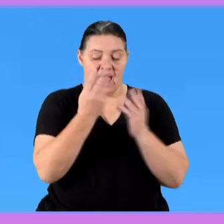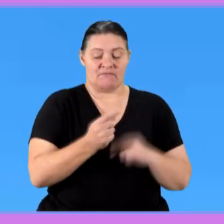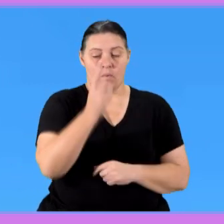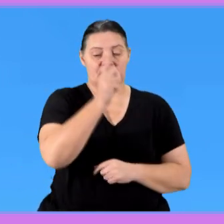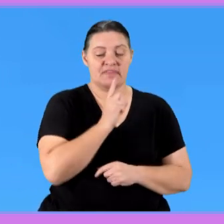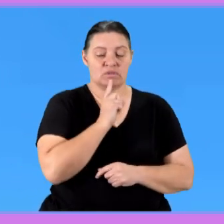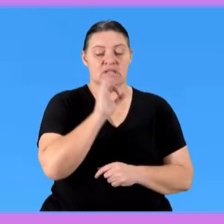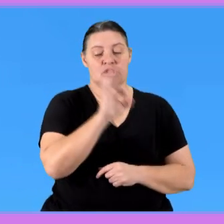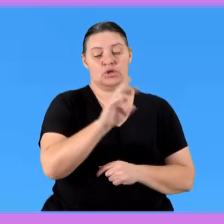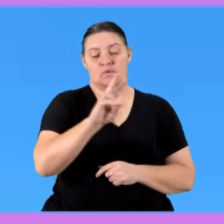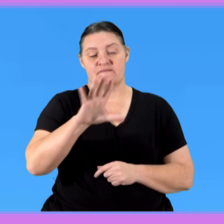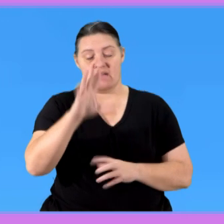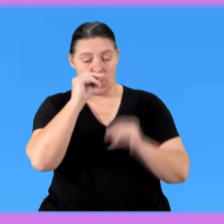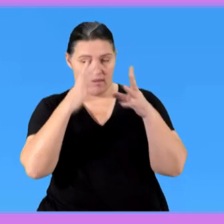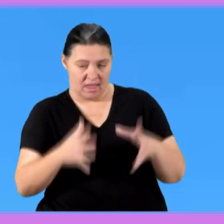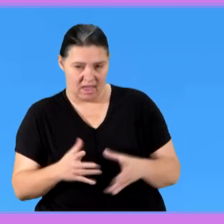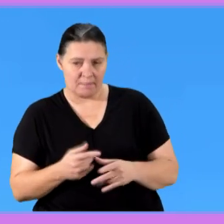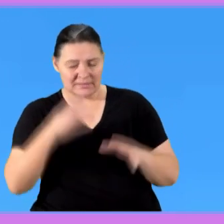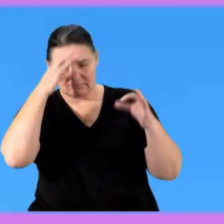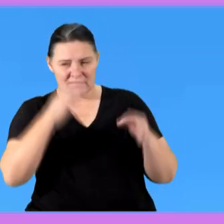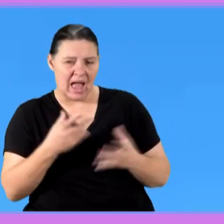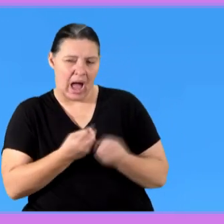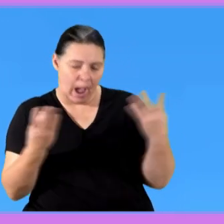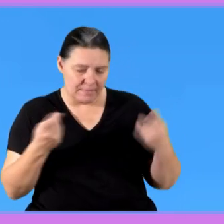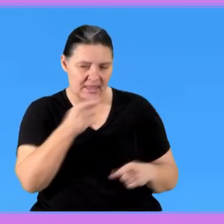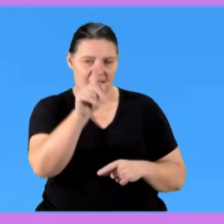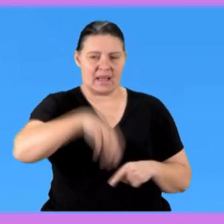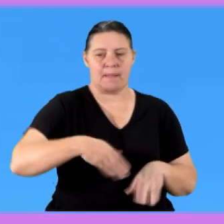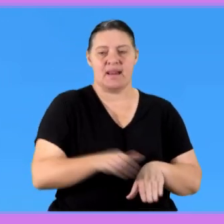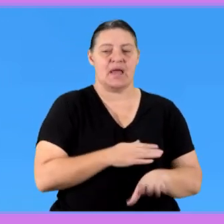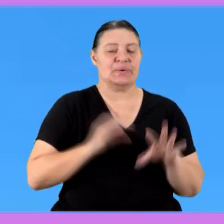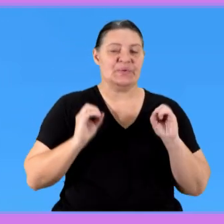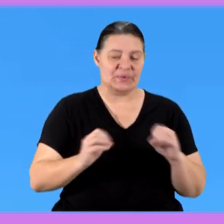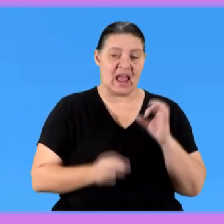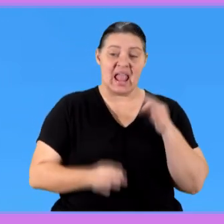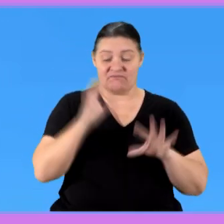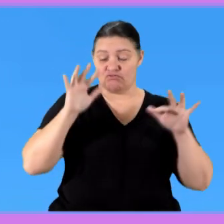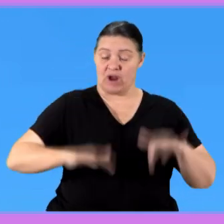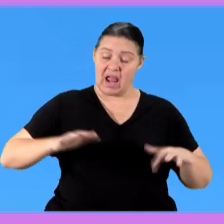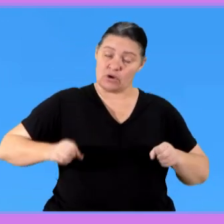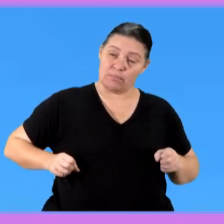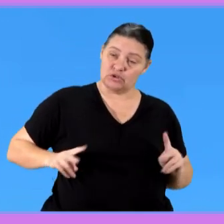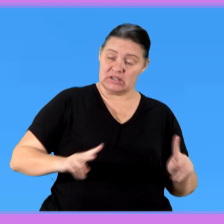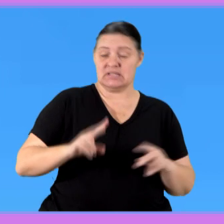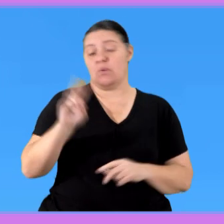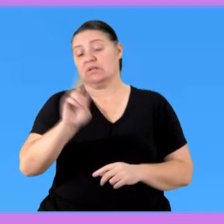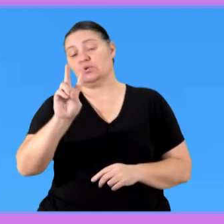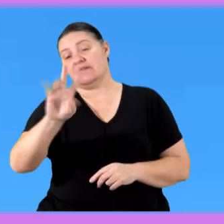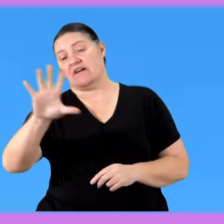has 1,325 learners, determine how many learners will not be late if the chance for rain